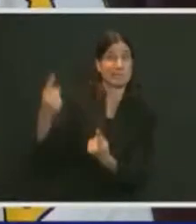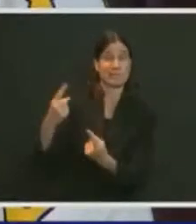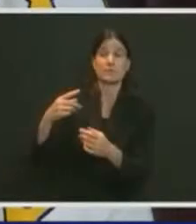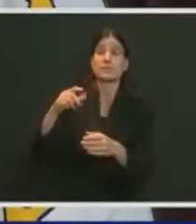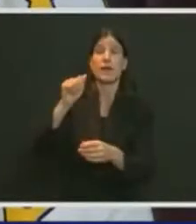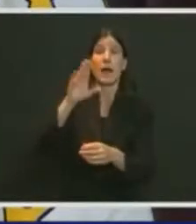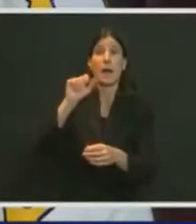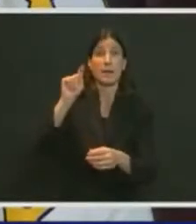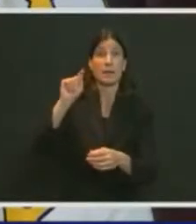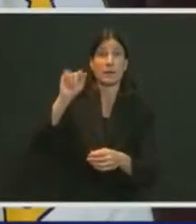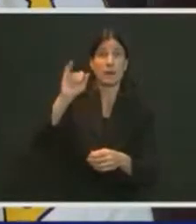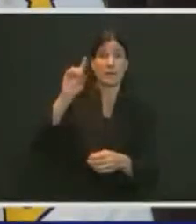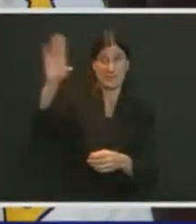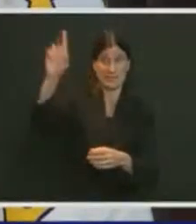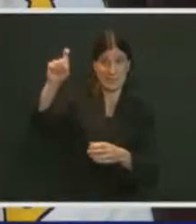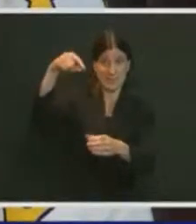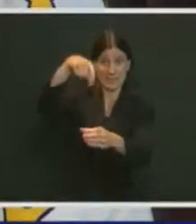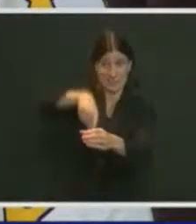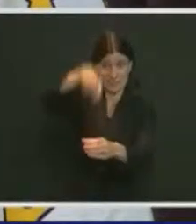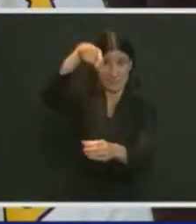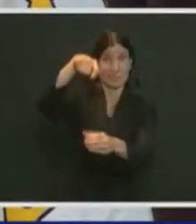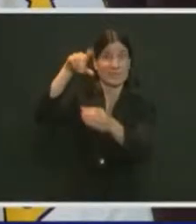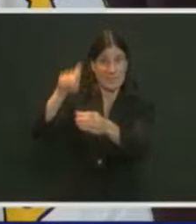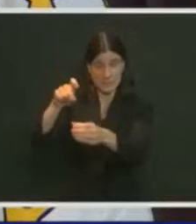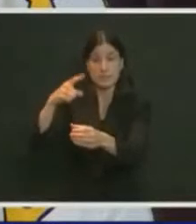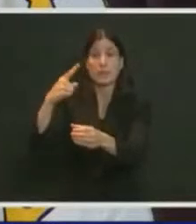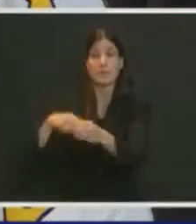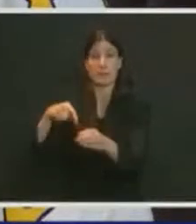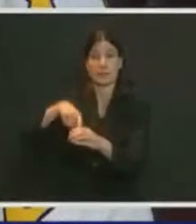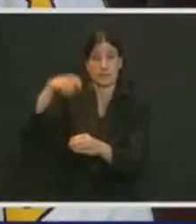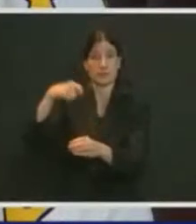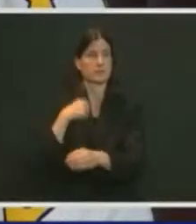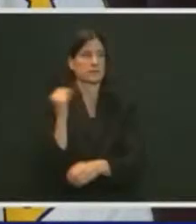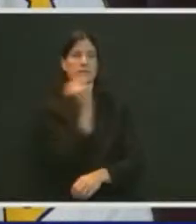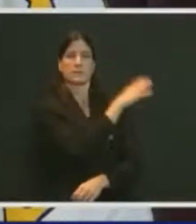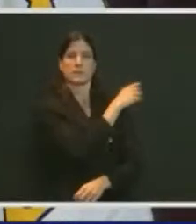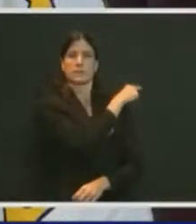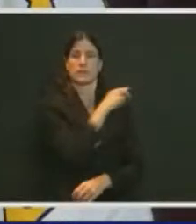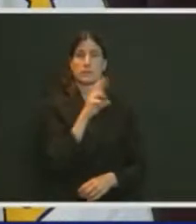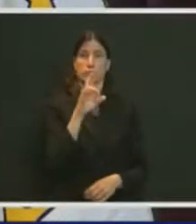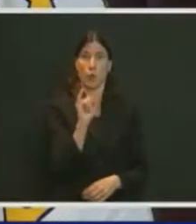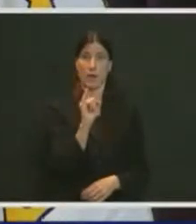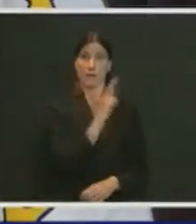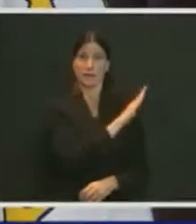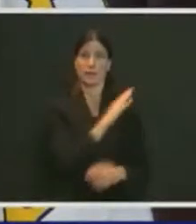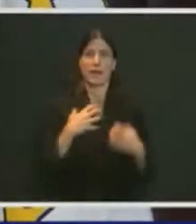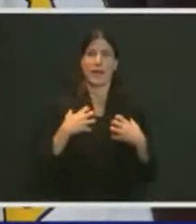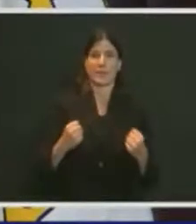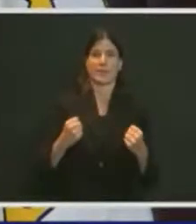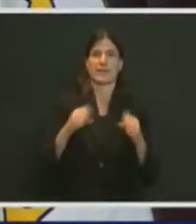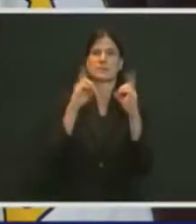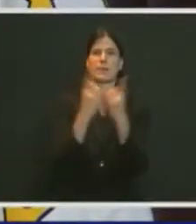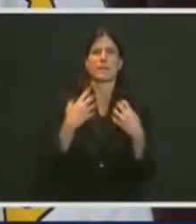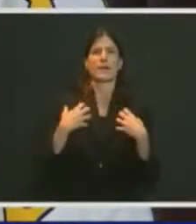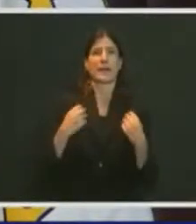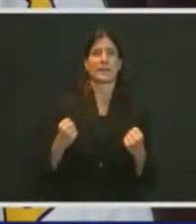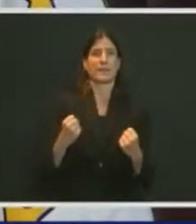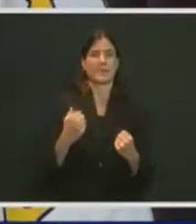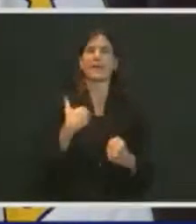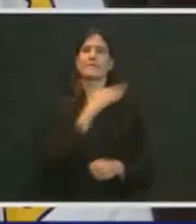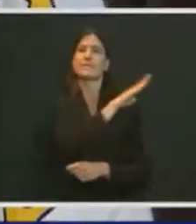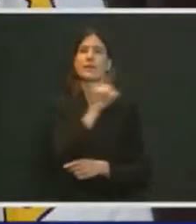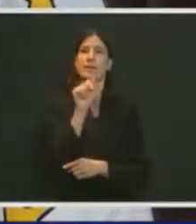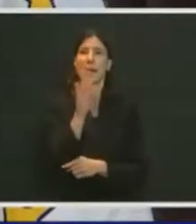accuracy. It's also important to know that our positivity rate at the Twin River site is about